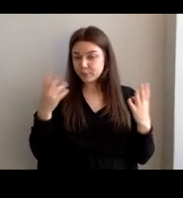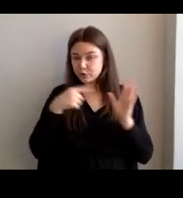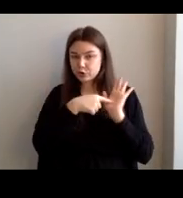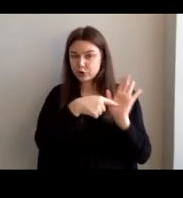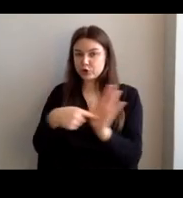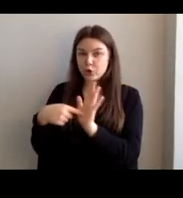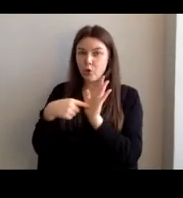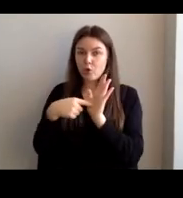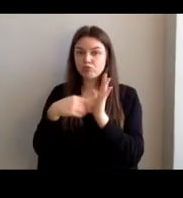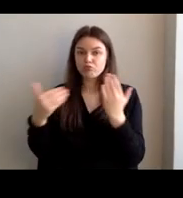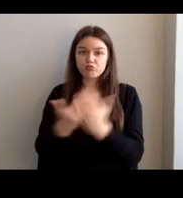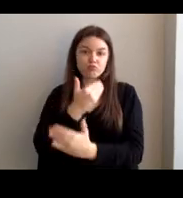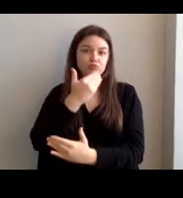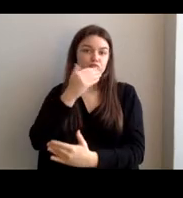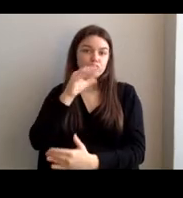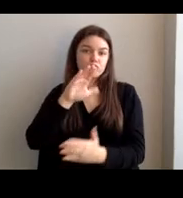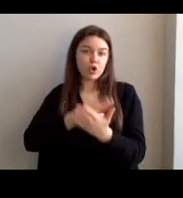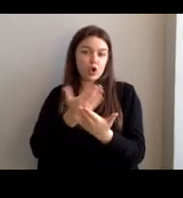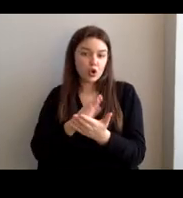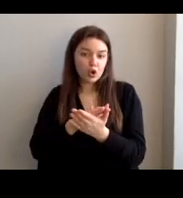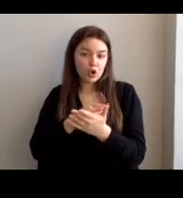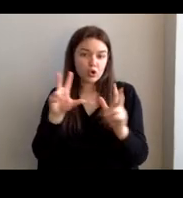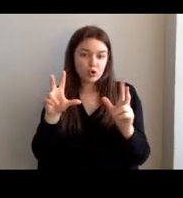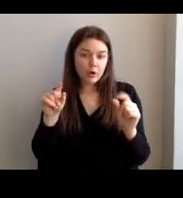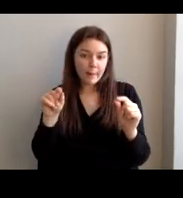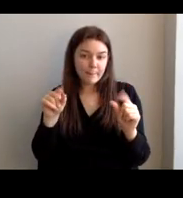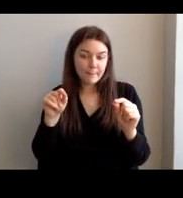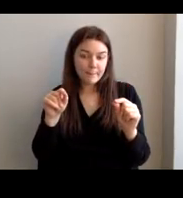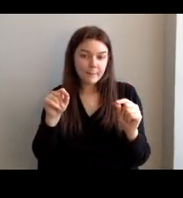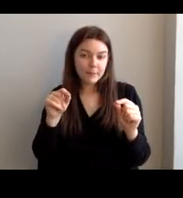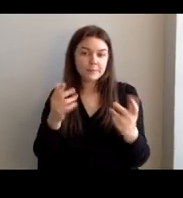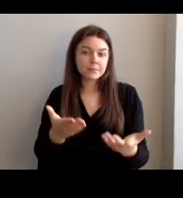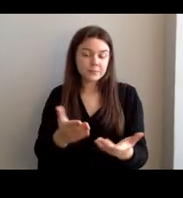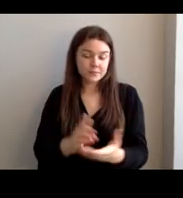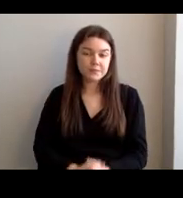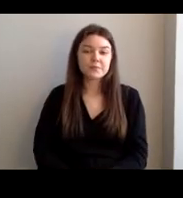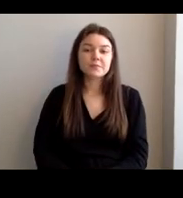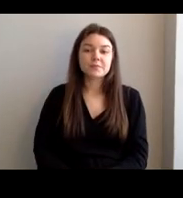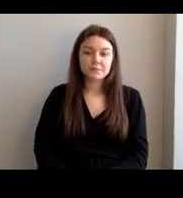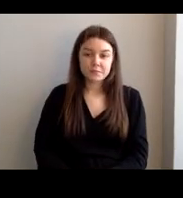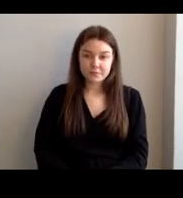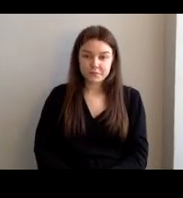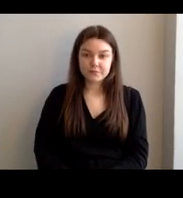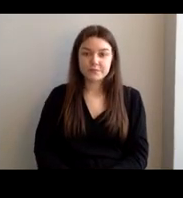cooked crab that come out. So they pull out this big old bin of cooked crab,